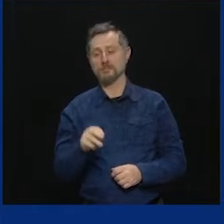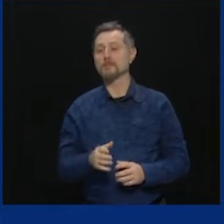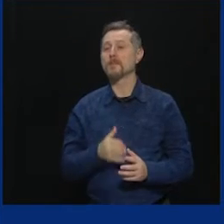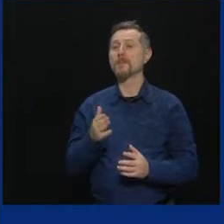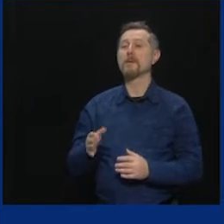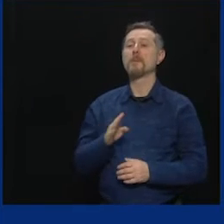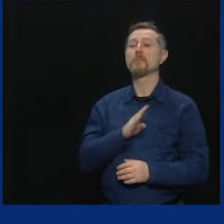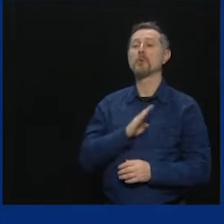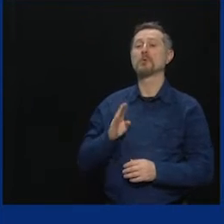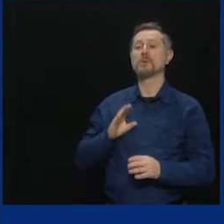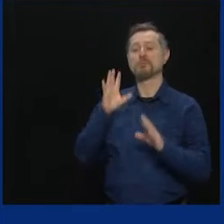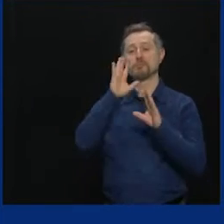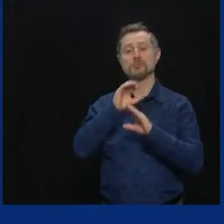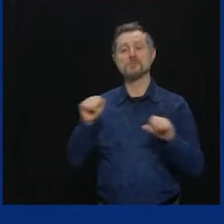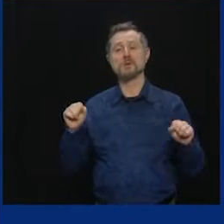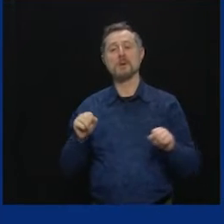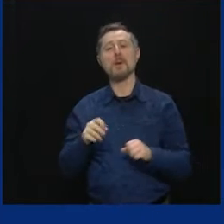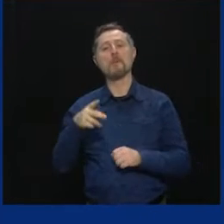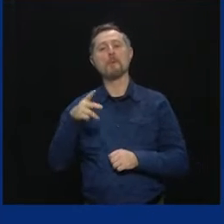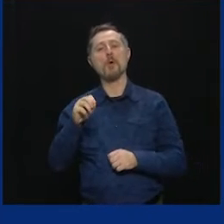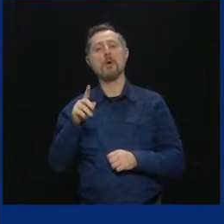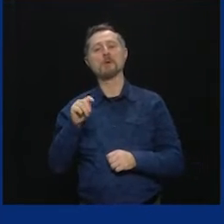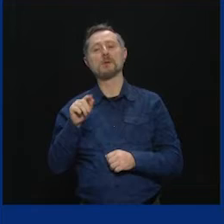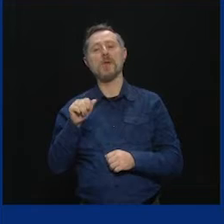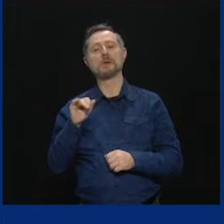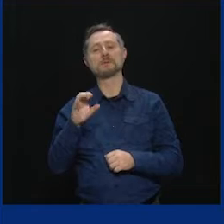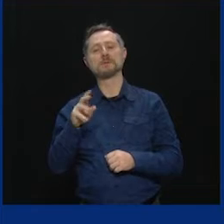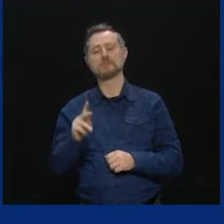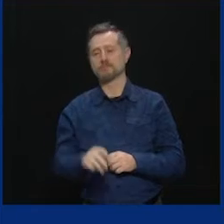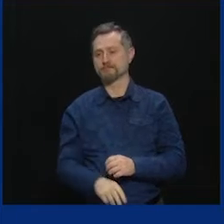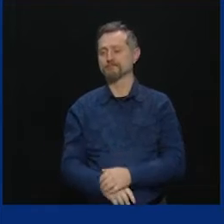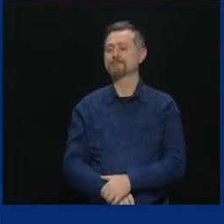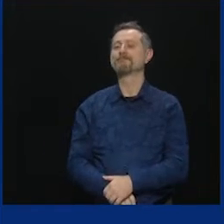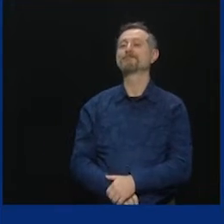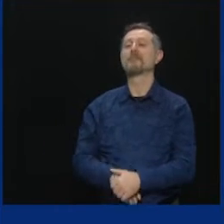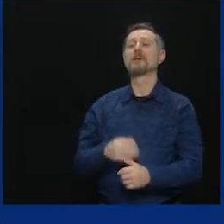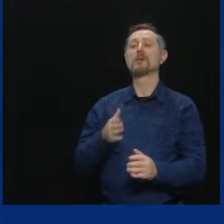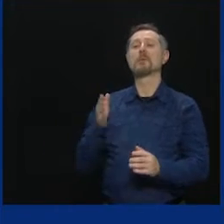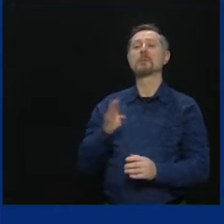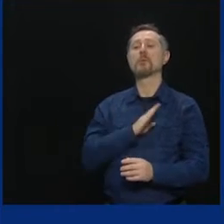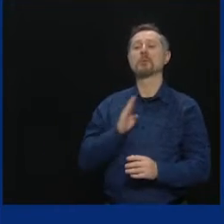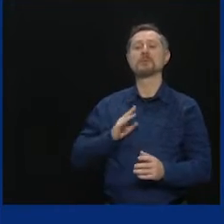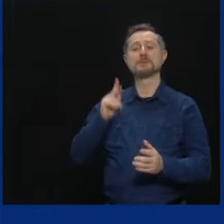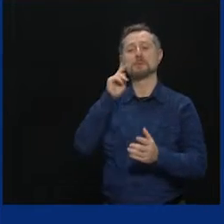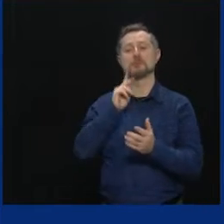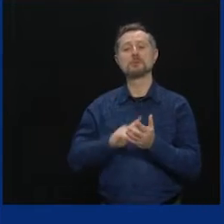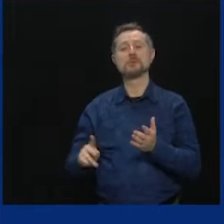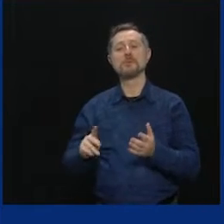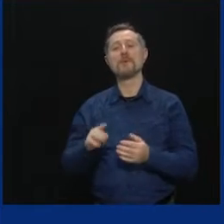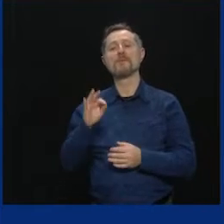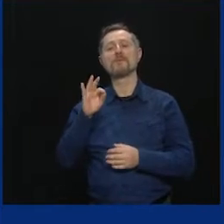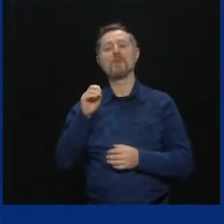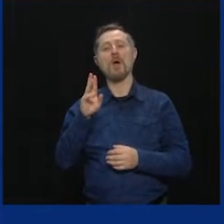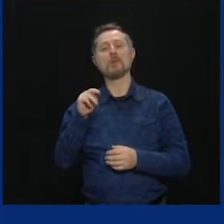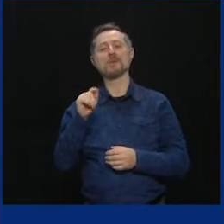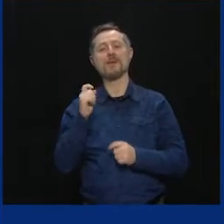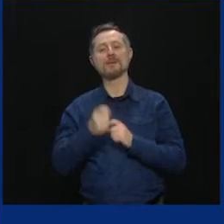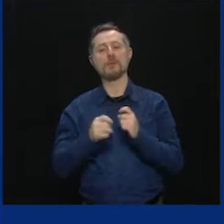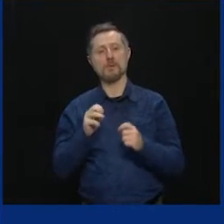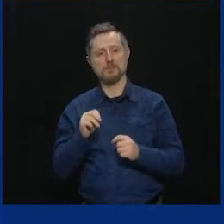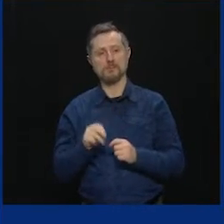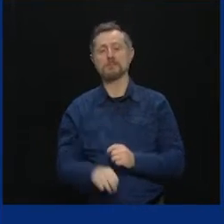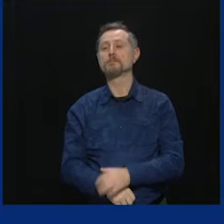of Mount Vernon, Rob Potak, and Board Secretary Rhonda Fountain. Want